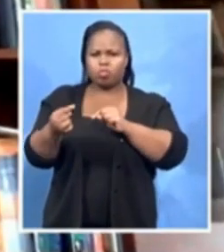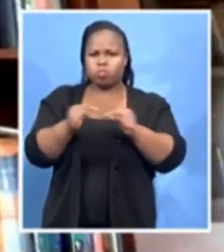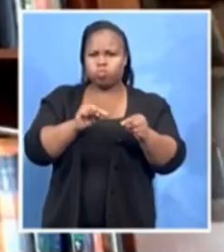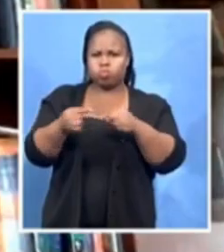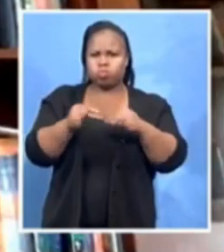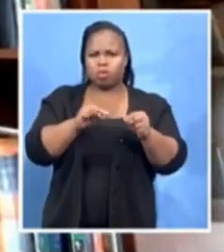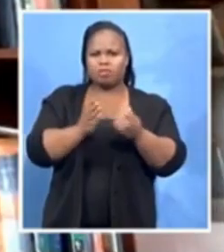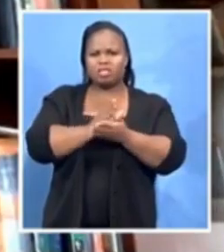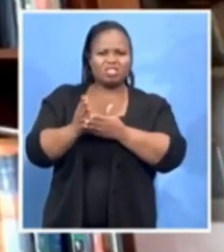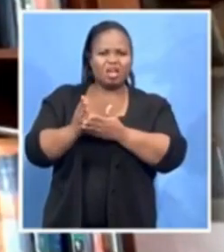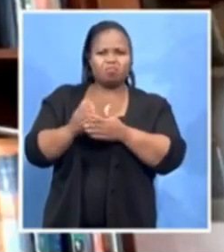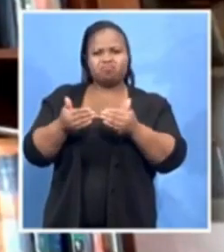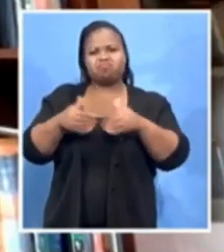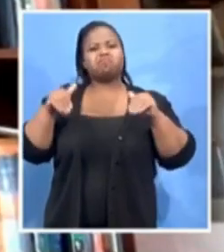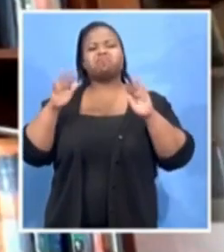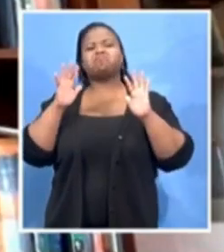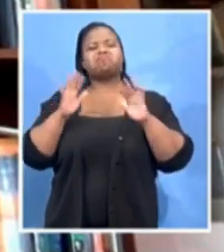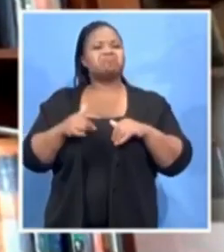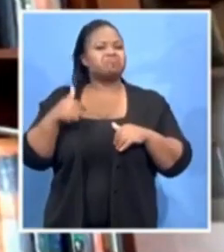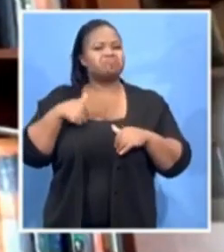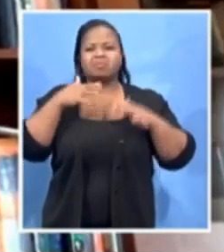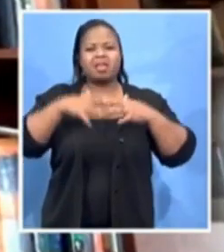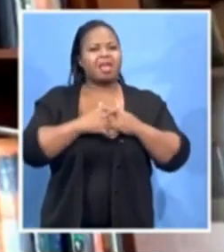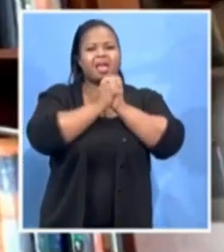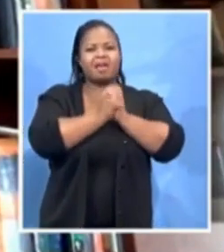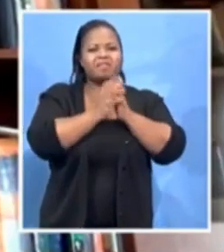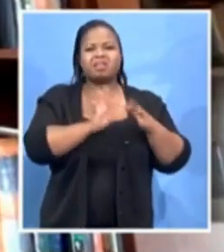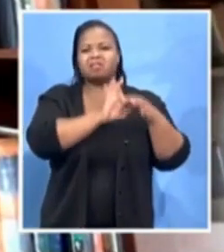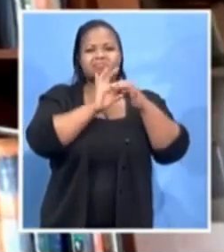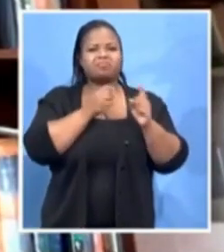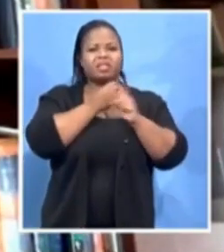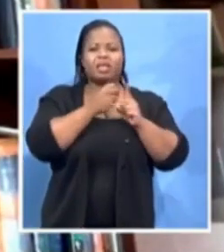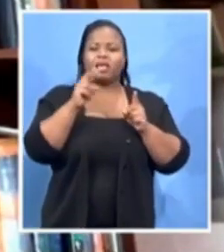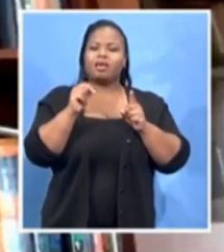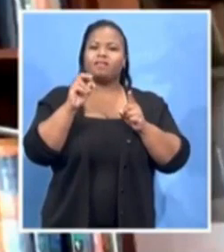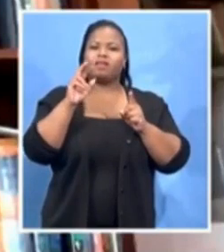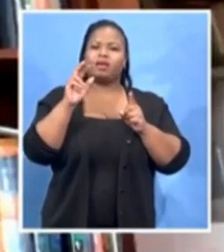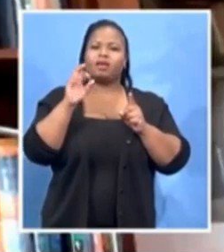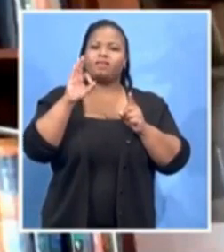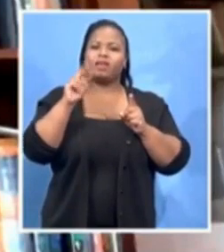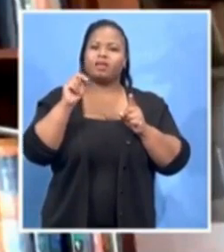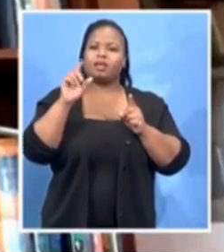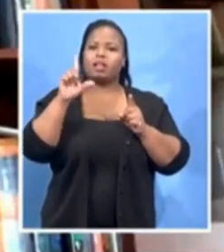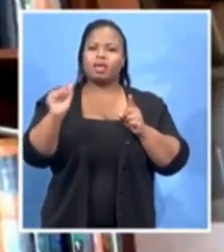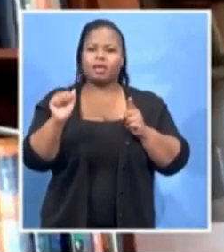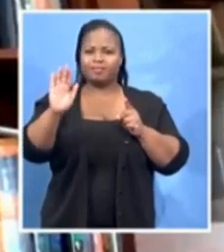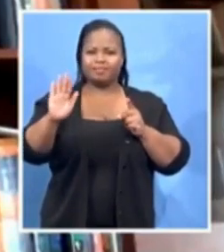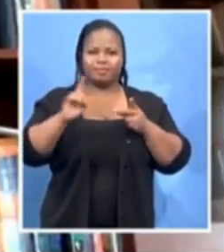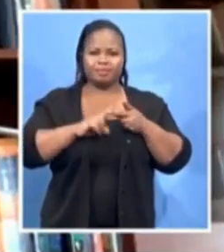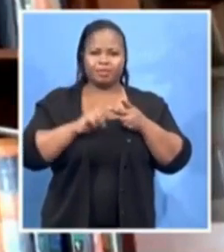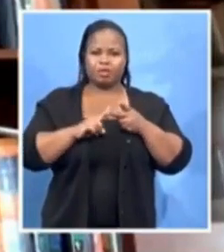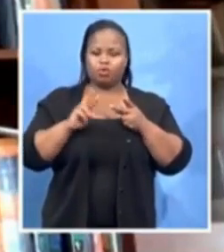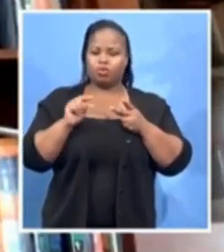Pan-Africanist. FNLA of Holden Roberto, UNITA of Jonas Malheiro Savimbi, and of course, we